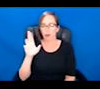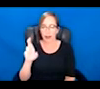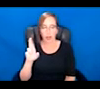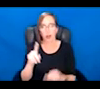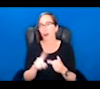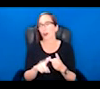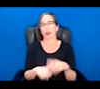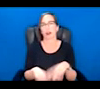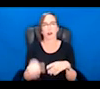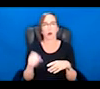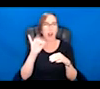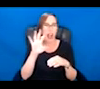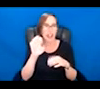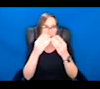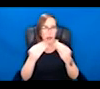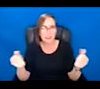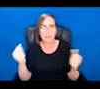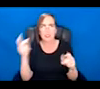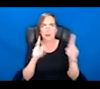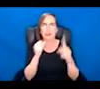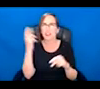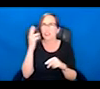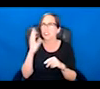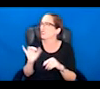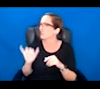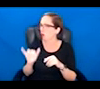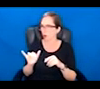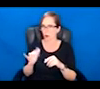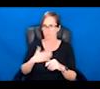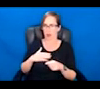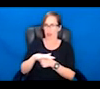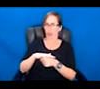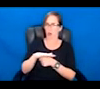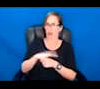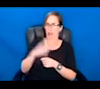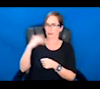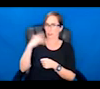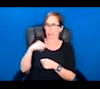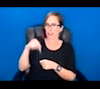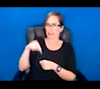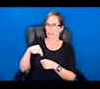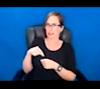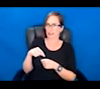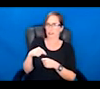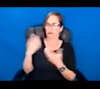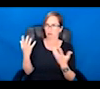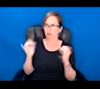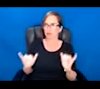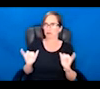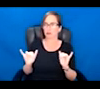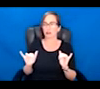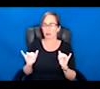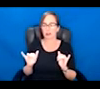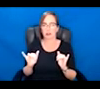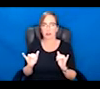were experiencing in terms of changes in their fisheries or the pollution that they were experiencing that they had in common with